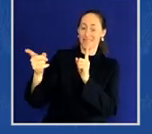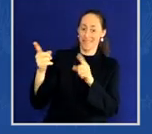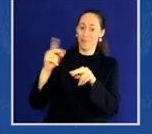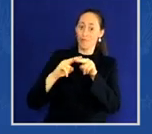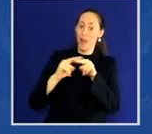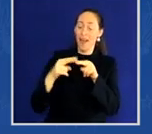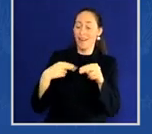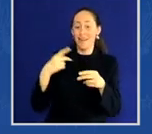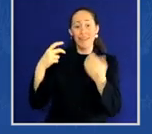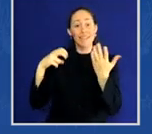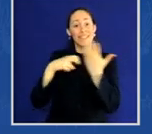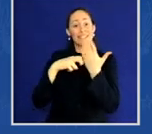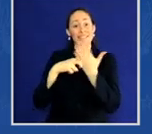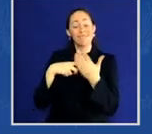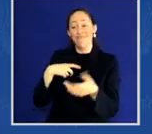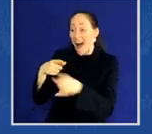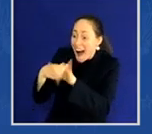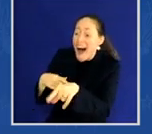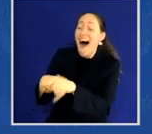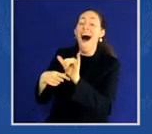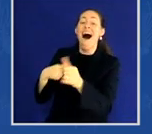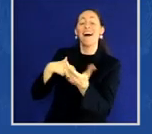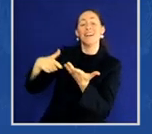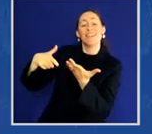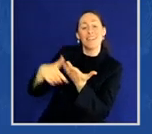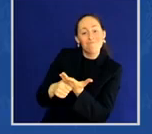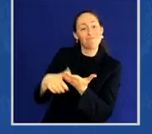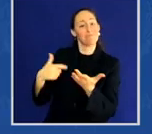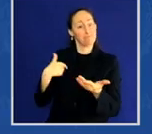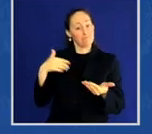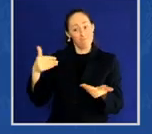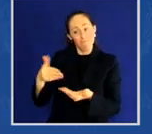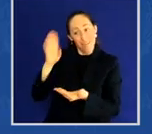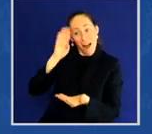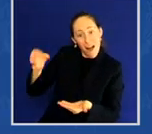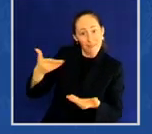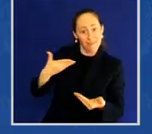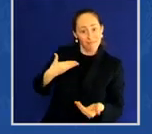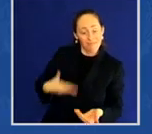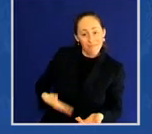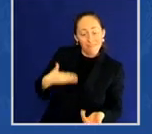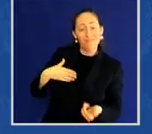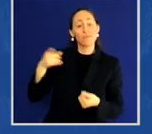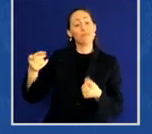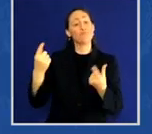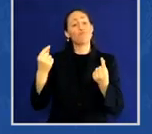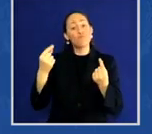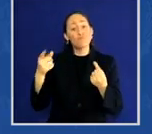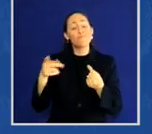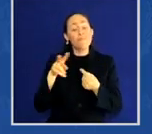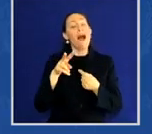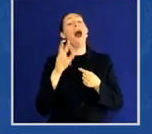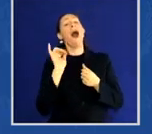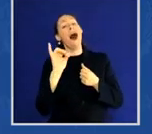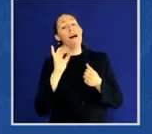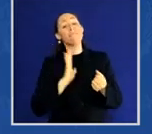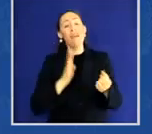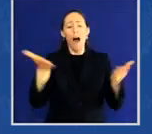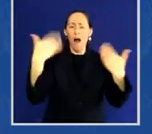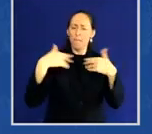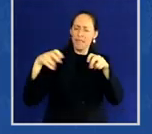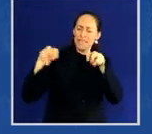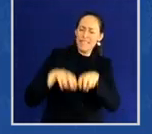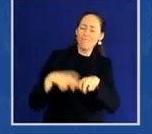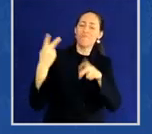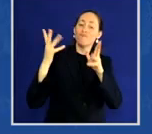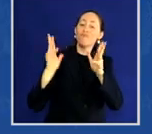to introduce myself, Mr. Biden stopped what he was working on, invited me to sit down to talk to him for a few minutes. I always remembered how he